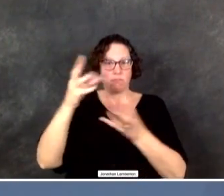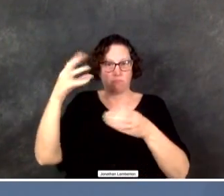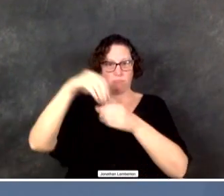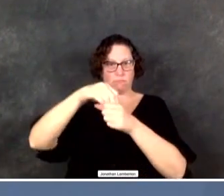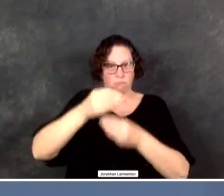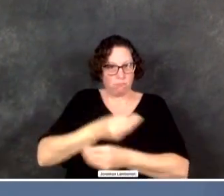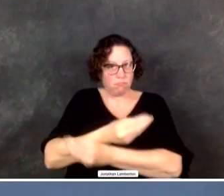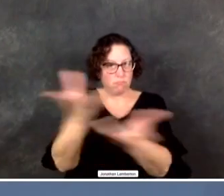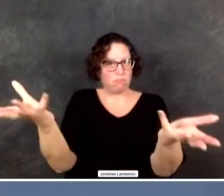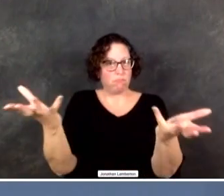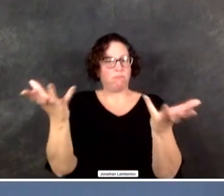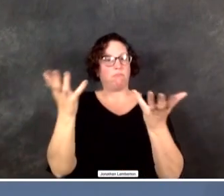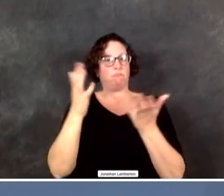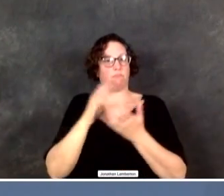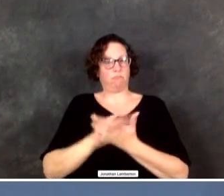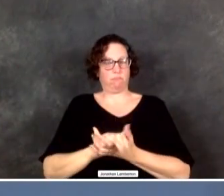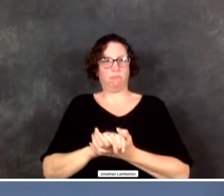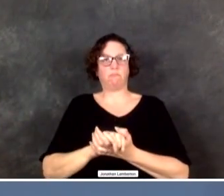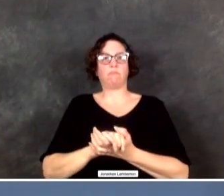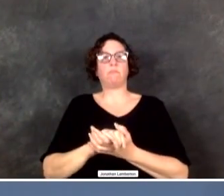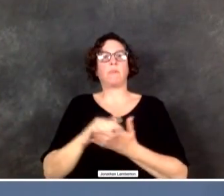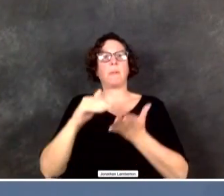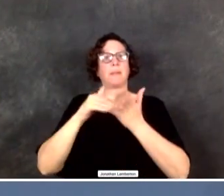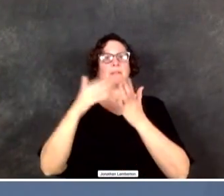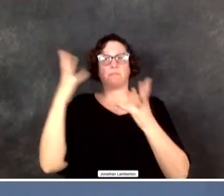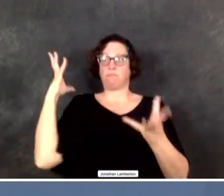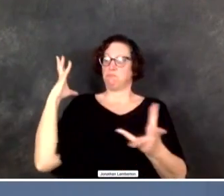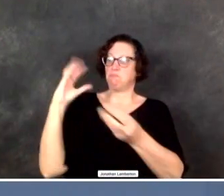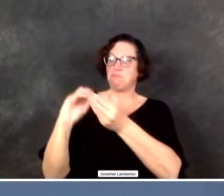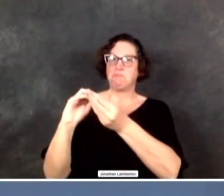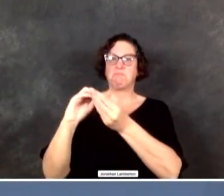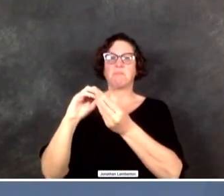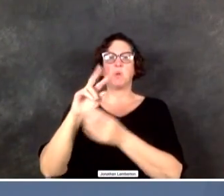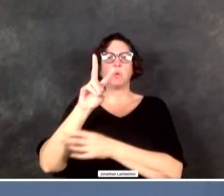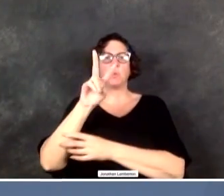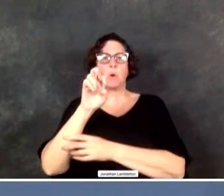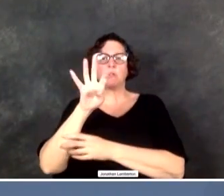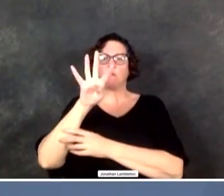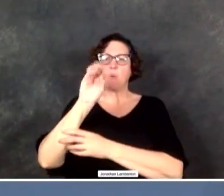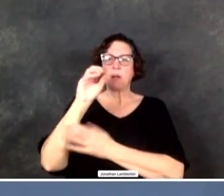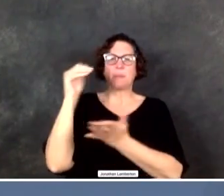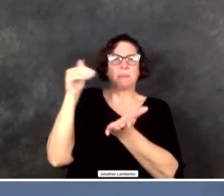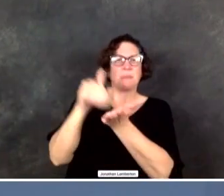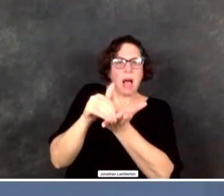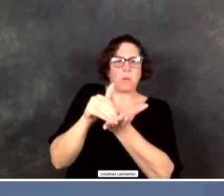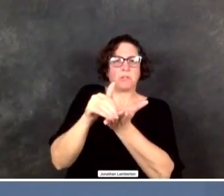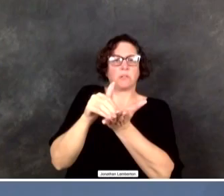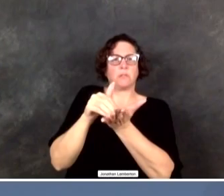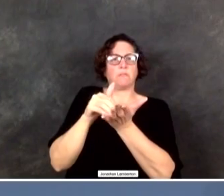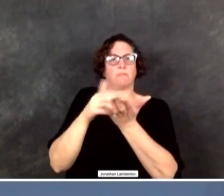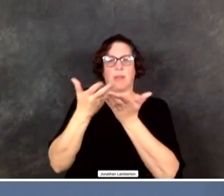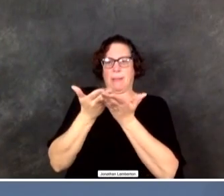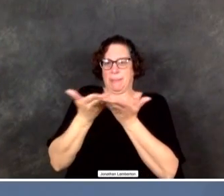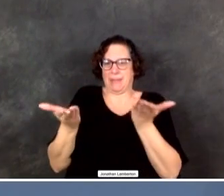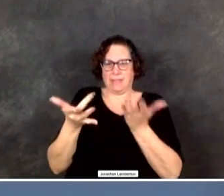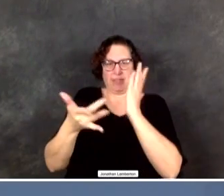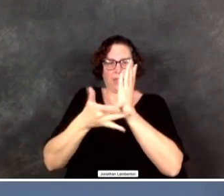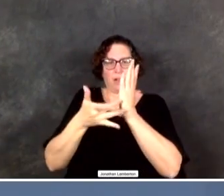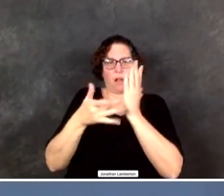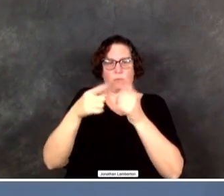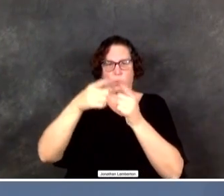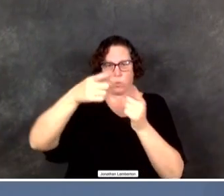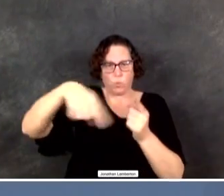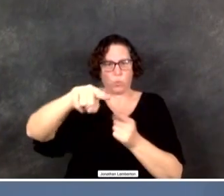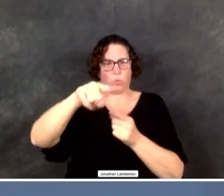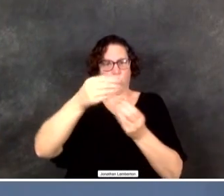245,000 devices. If that was a school system, that would be the 6th or 7th largest school system in America that we've put devices in the hands of